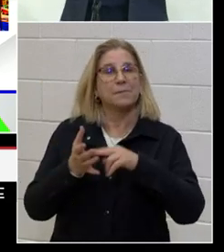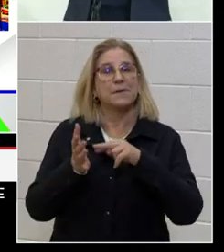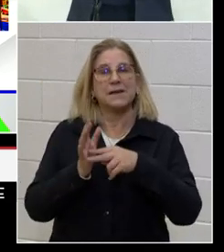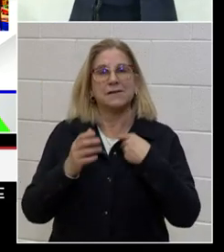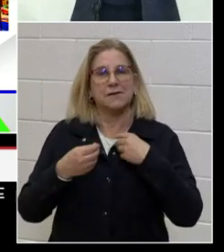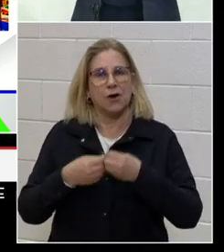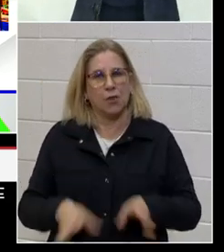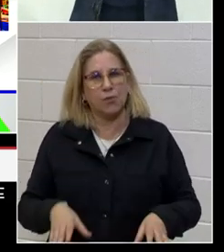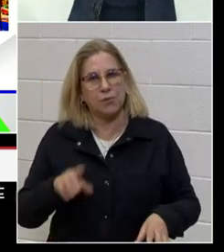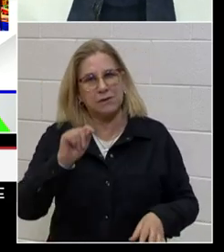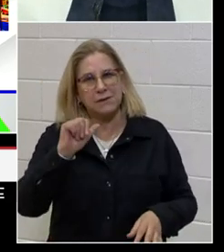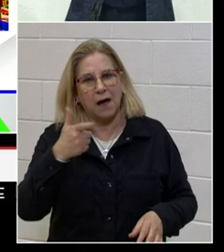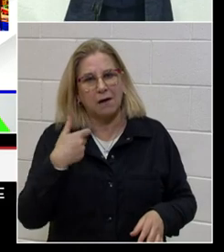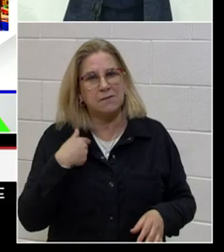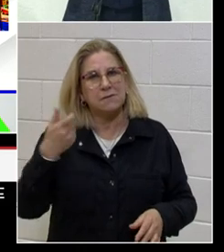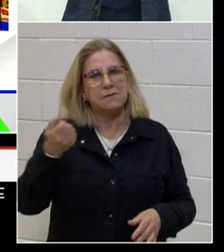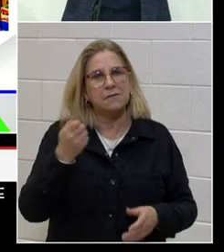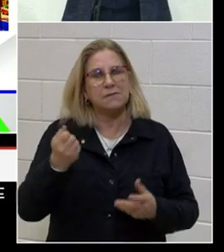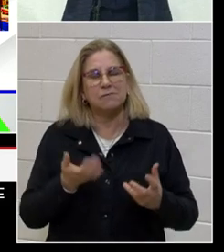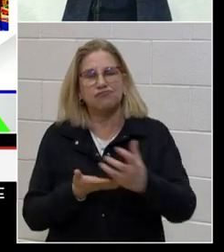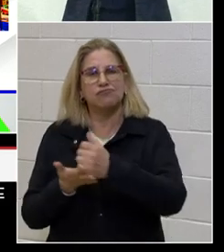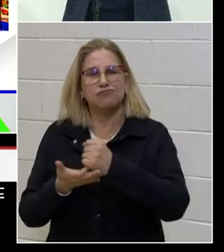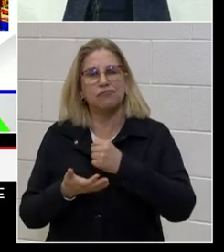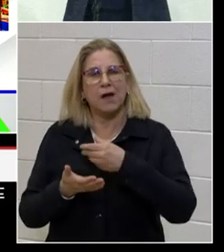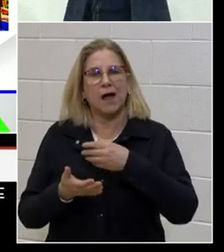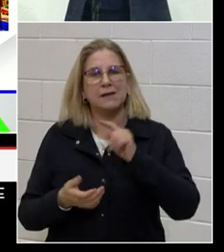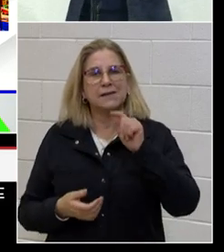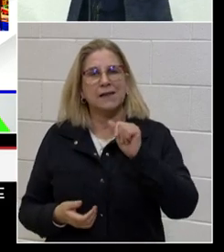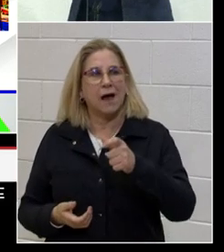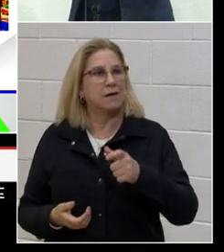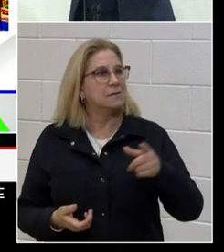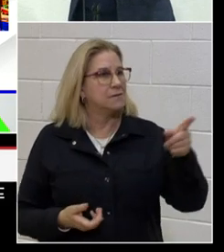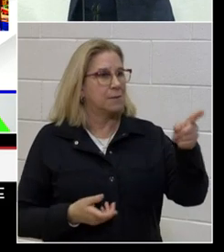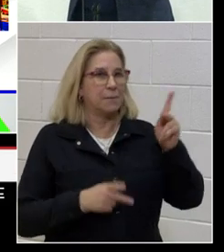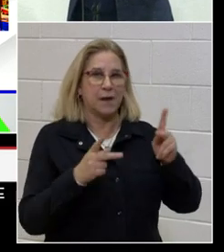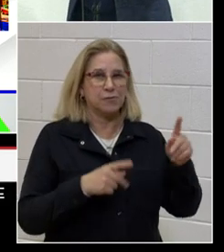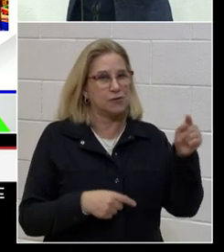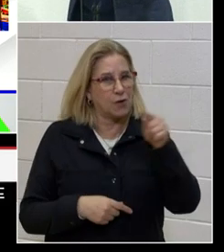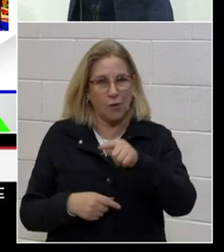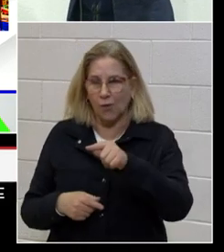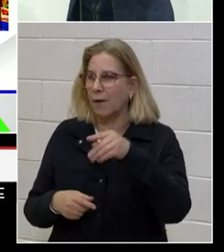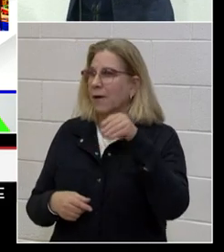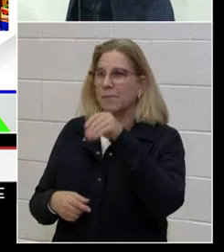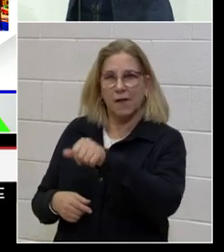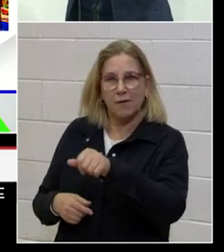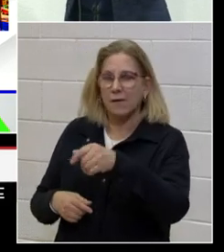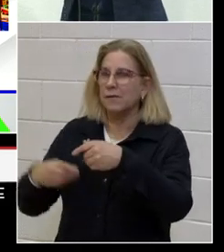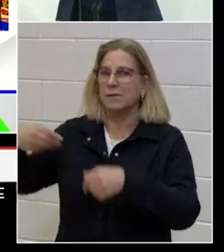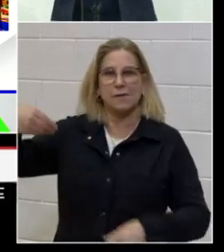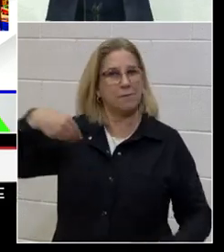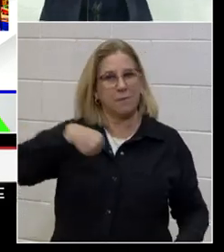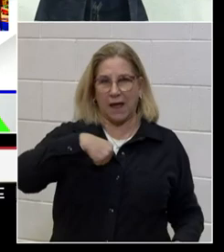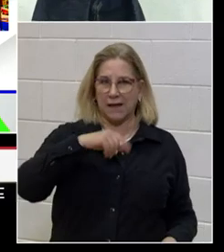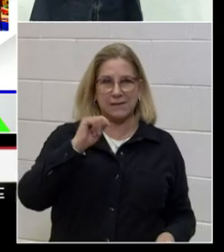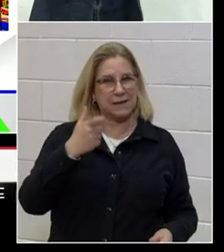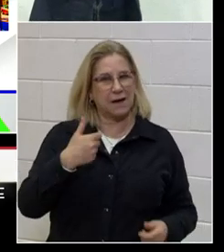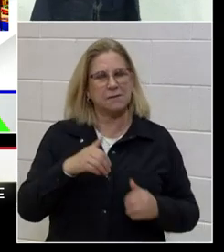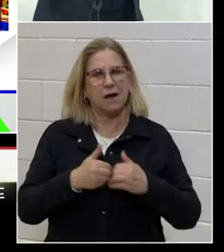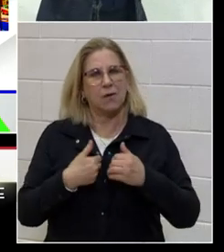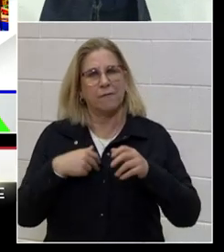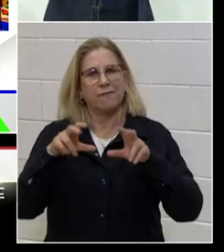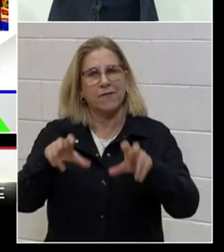have as much to invest in schools, in housing, in infrastructure, and all of the things that are special